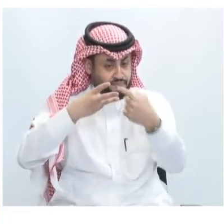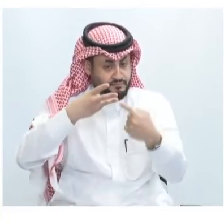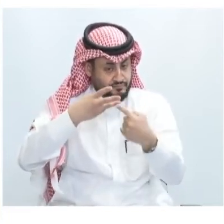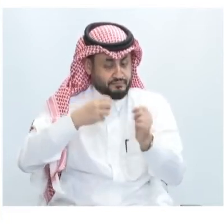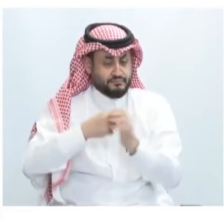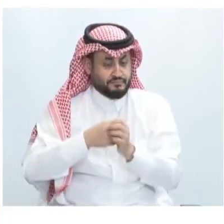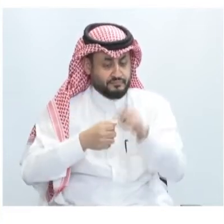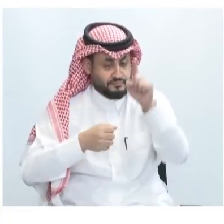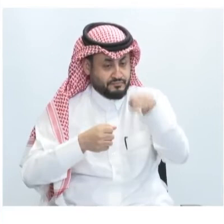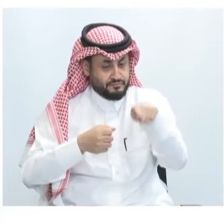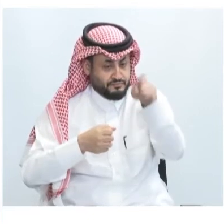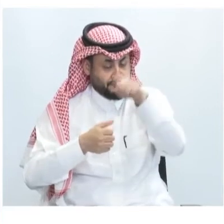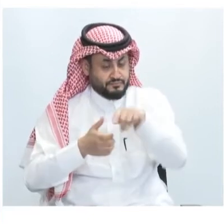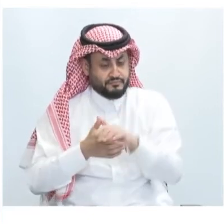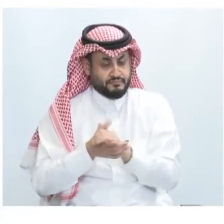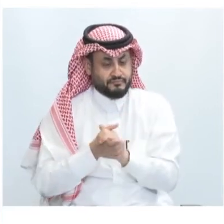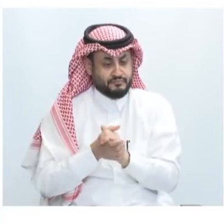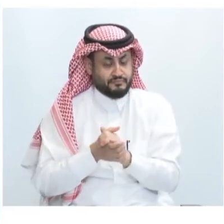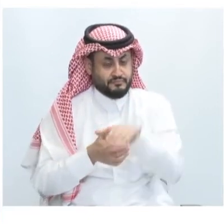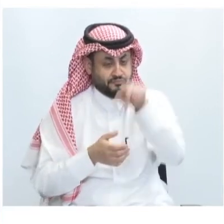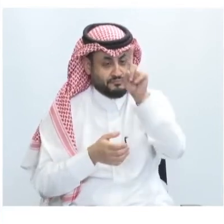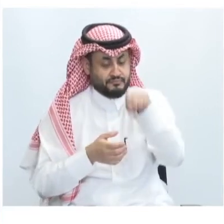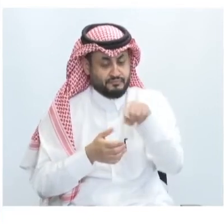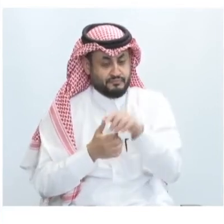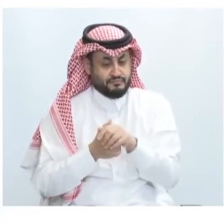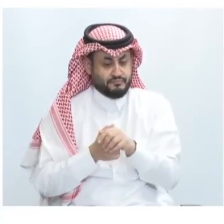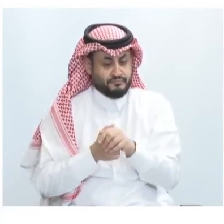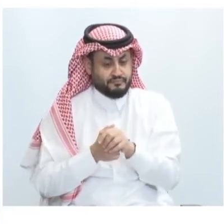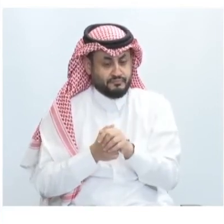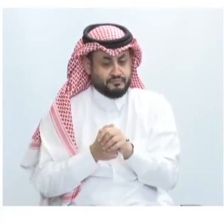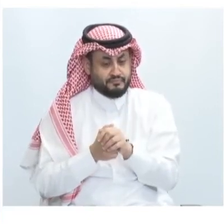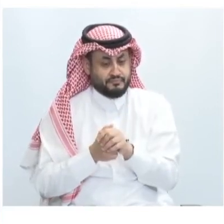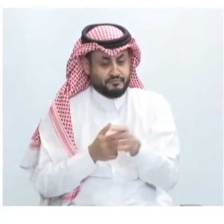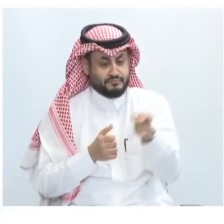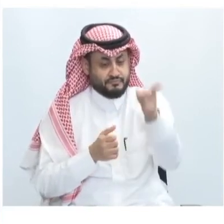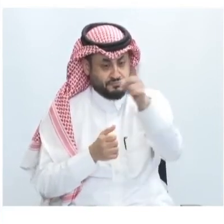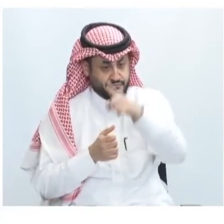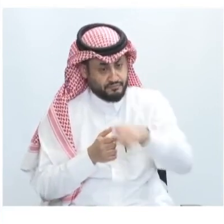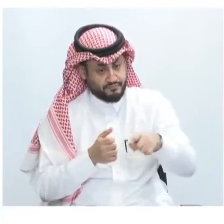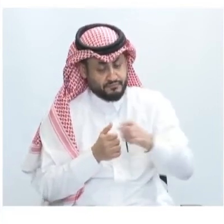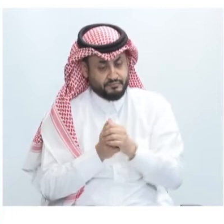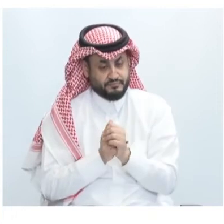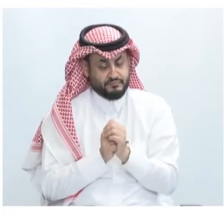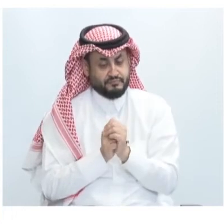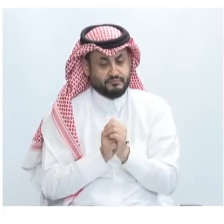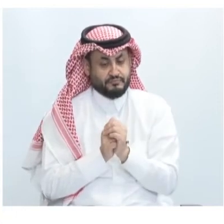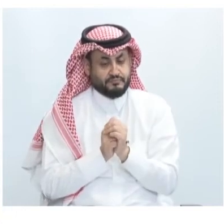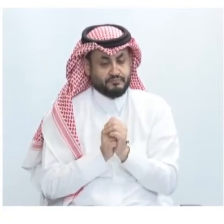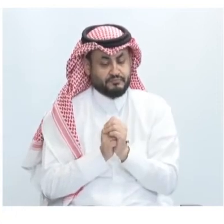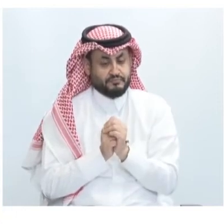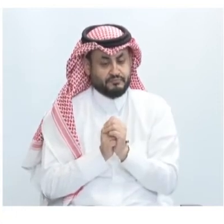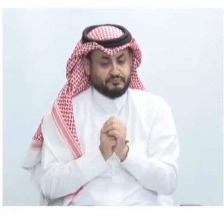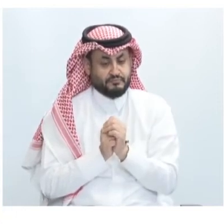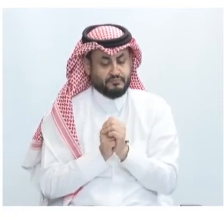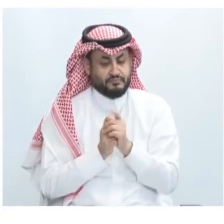number 3. Line like this, and we have half big circle like this. So